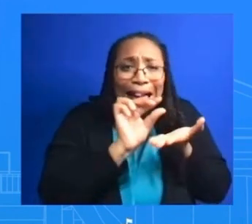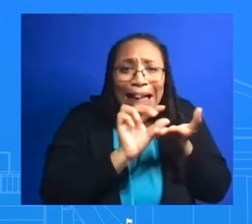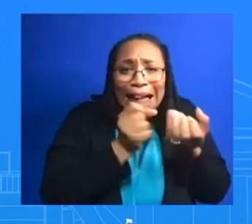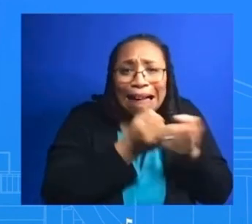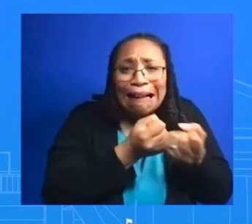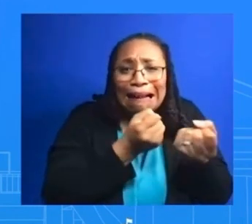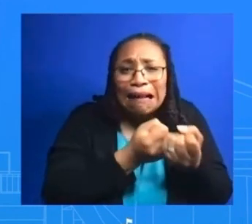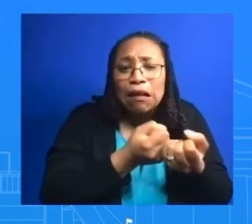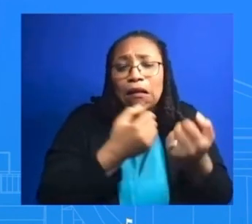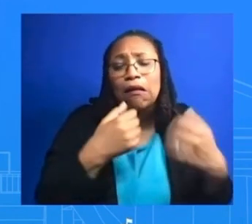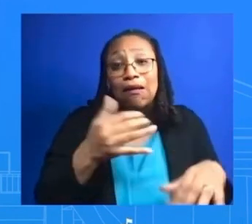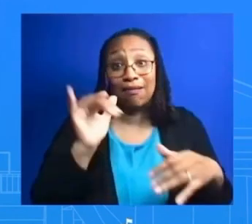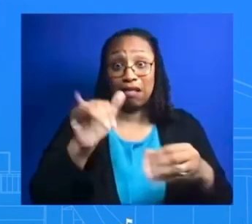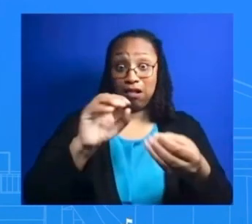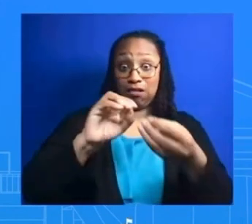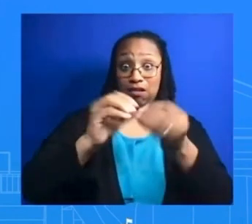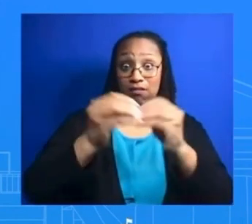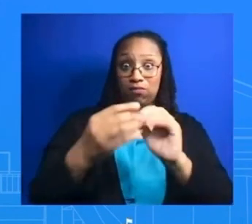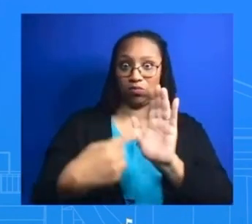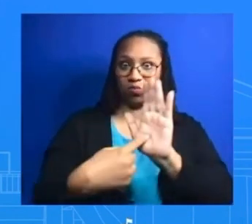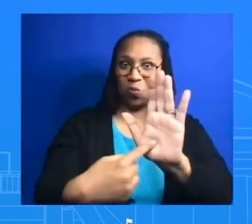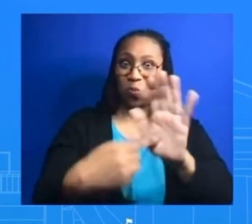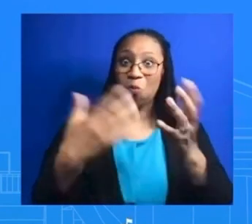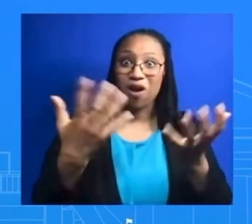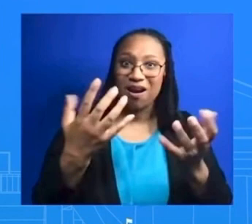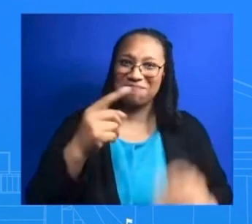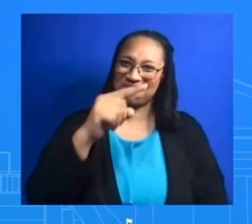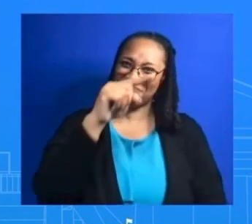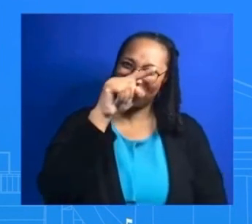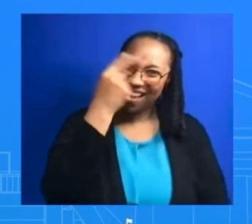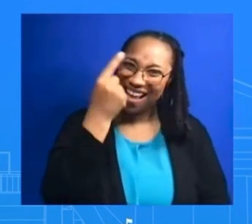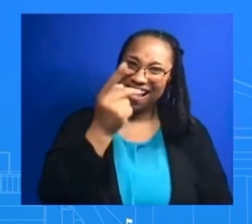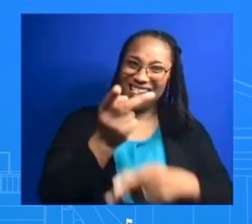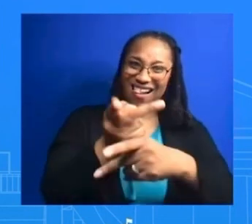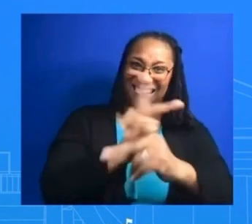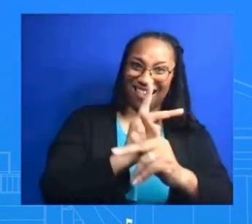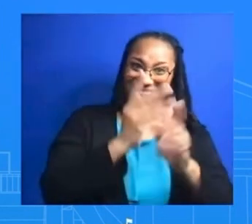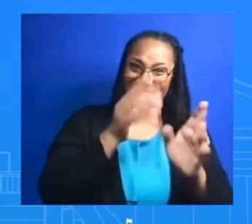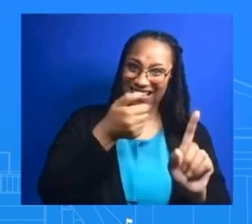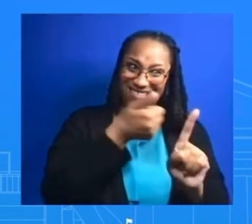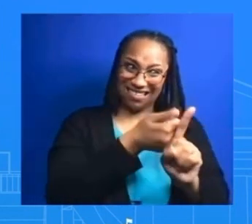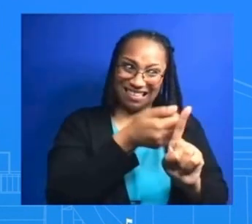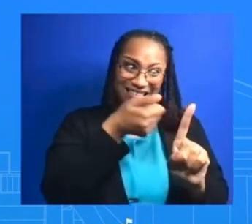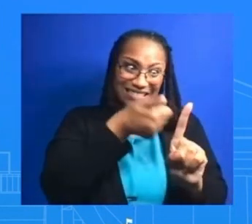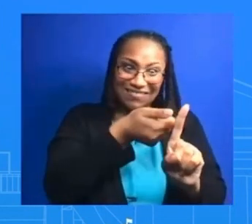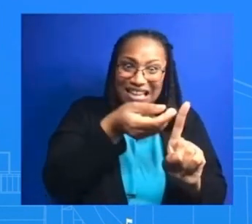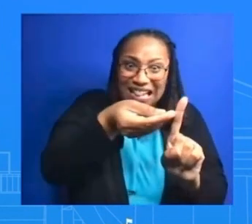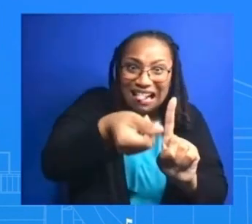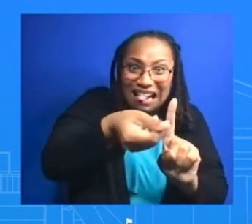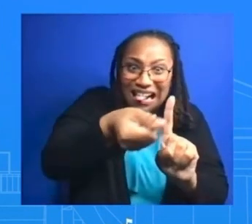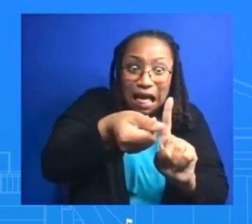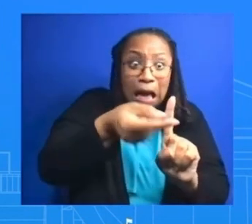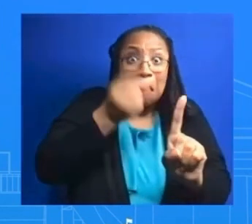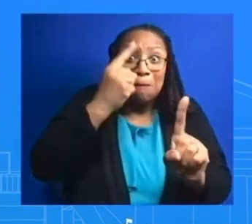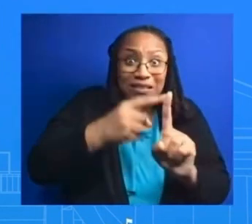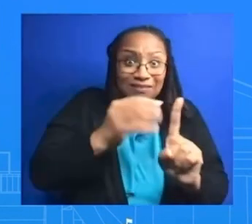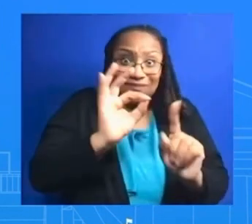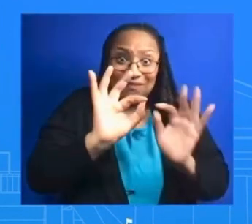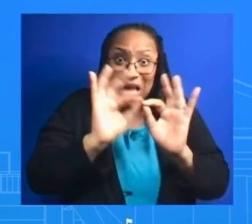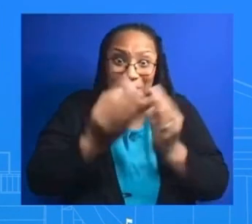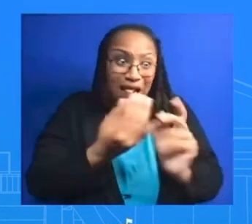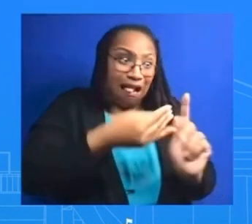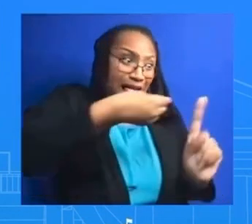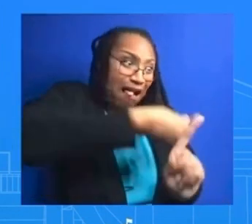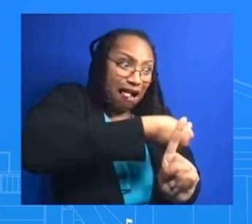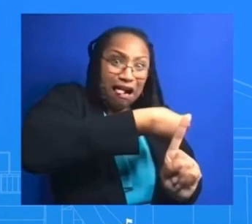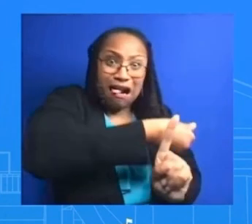loans, because they had opportunity to go to college, are helping other people in their family pay off their debts. Whereas for other types of borrowers, they're getting family assistance to pay off